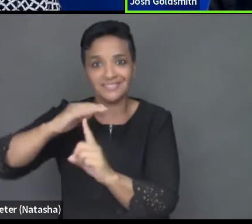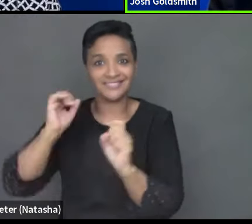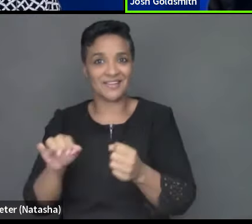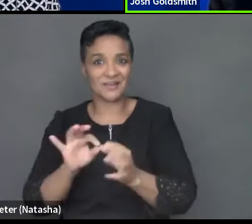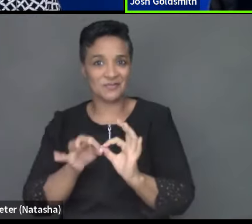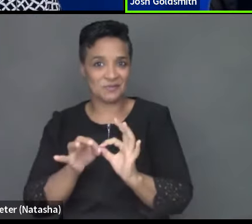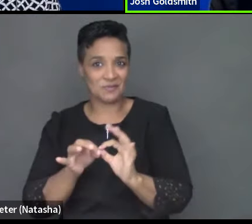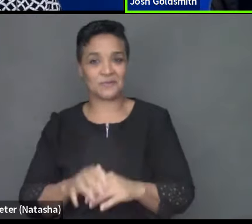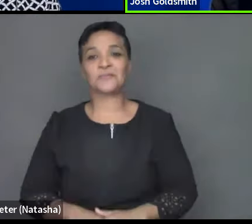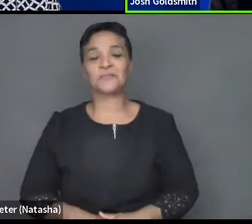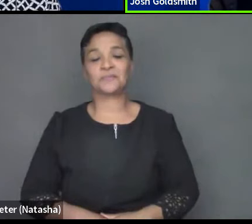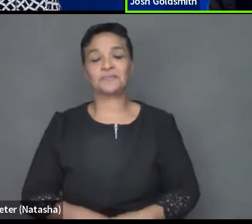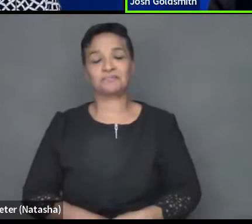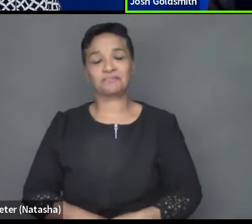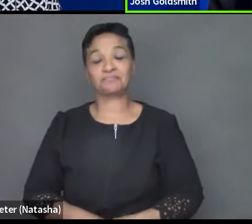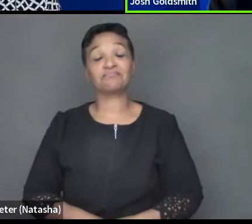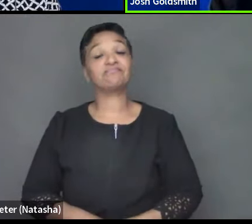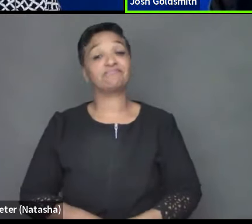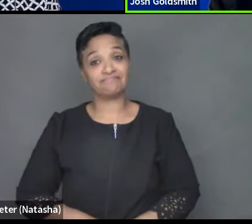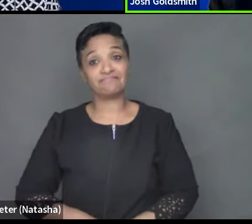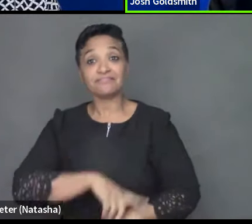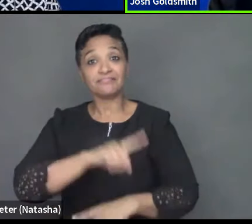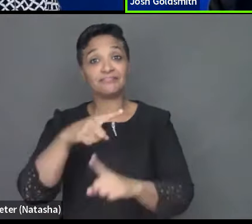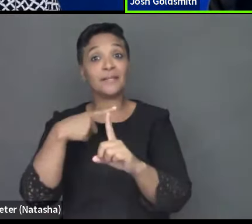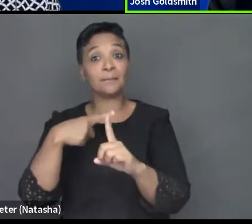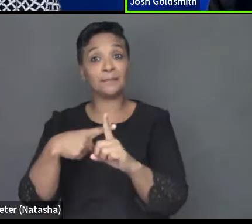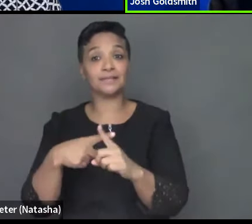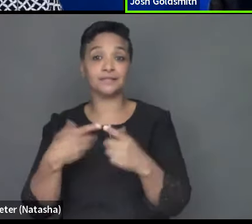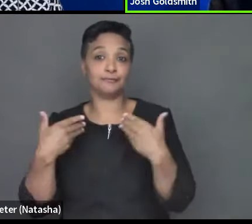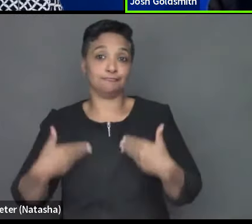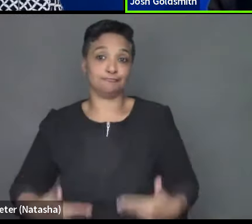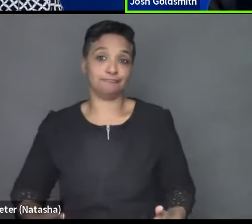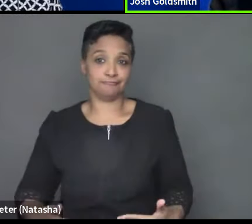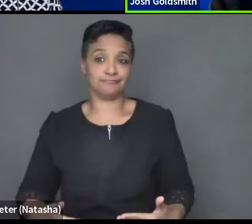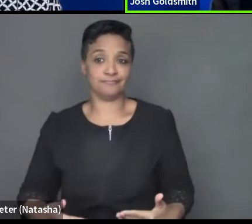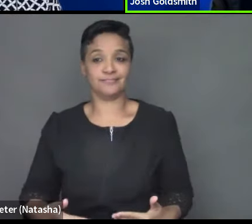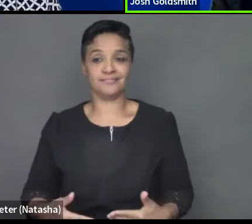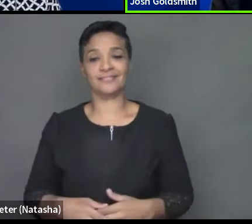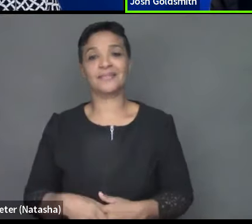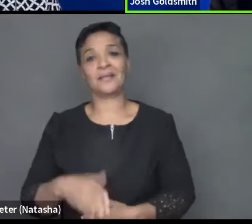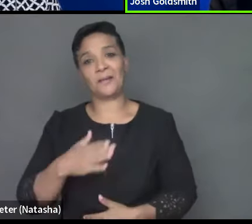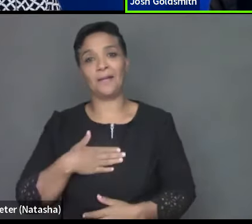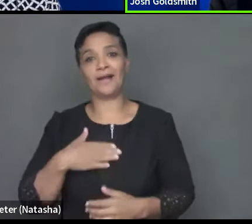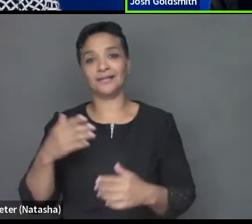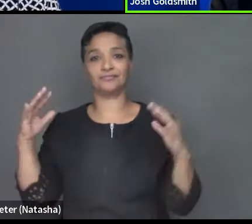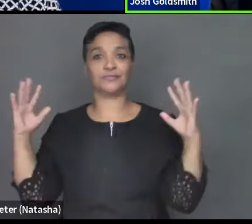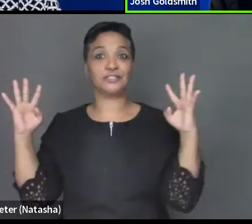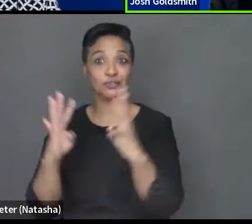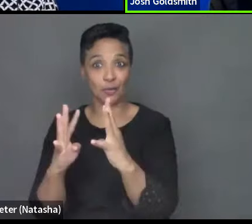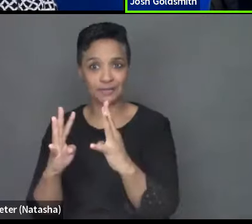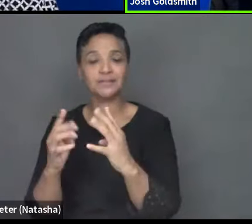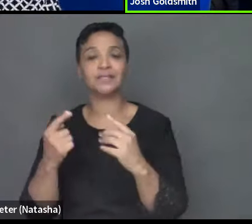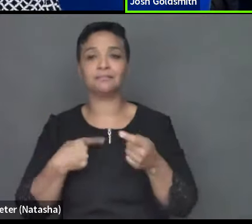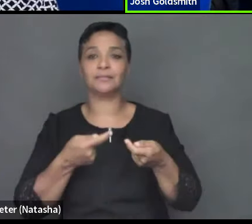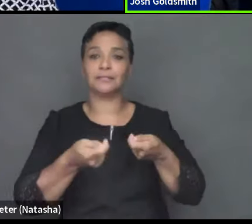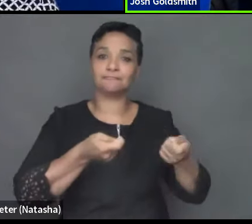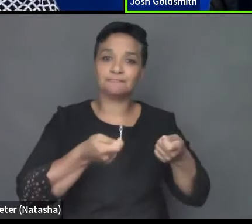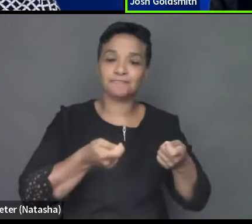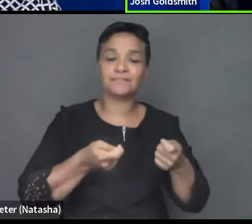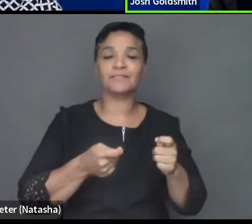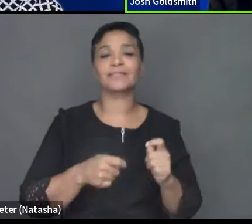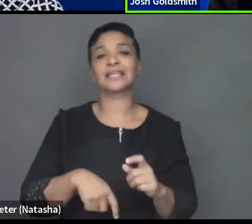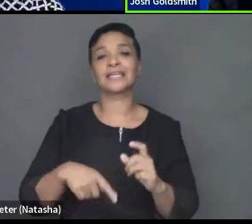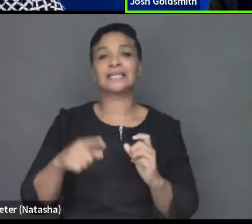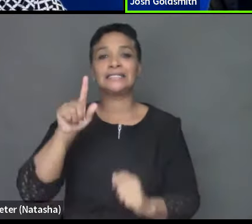Now, in addition to my running these summits, I also run Tech Forward, which is